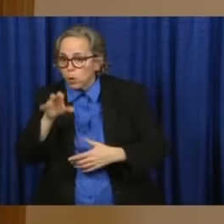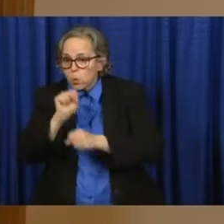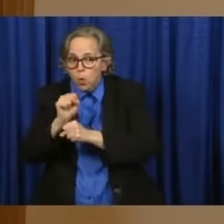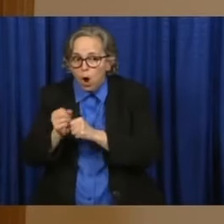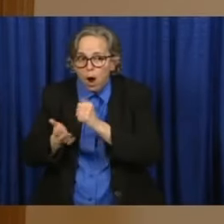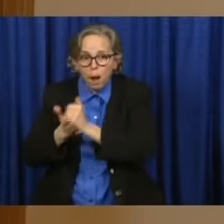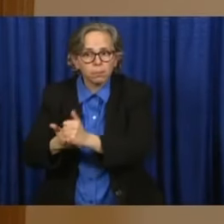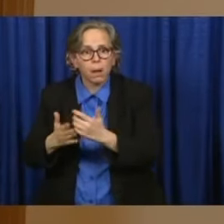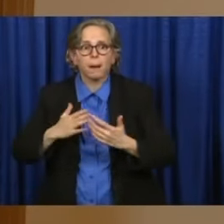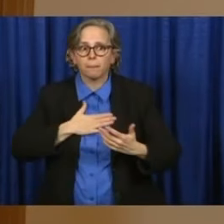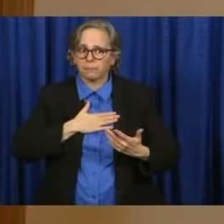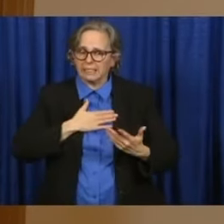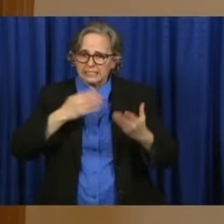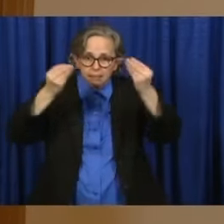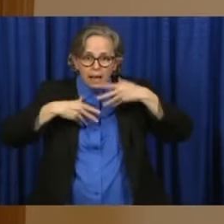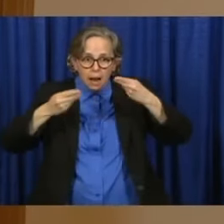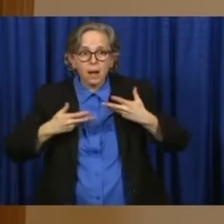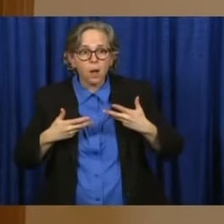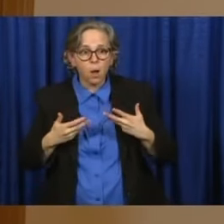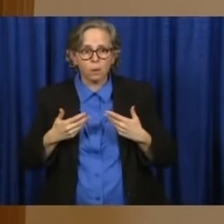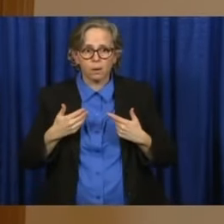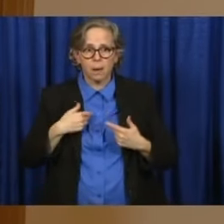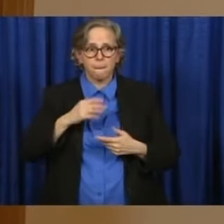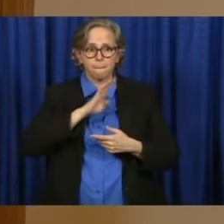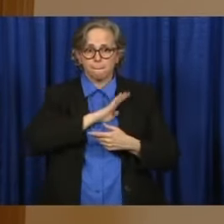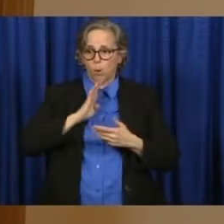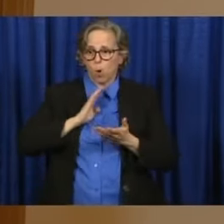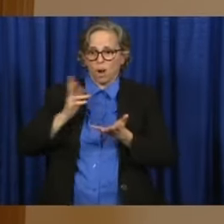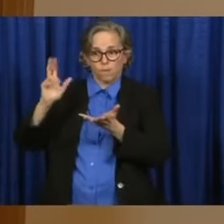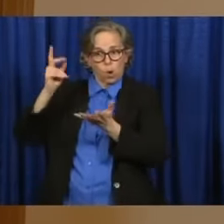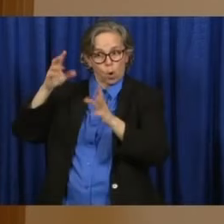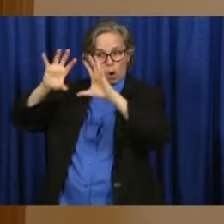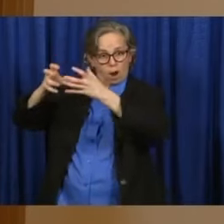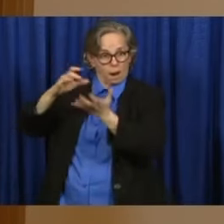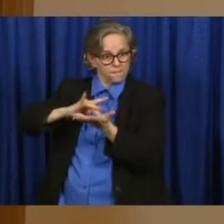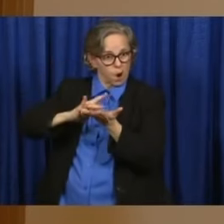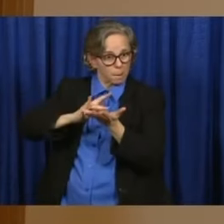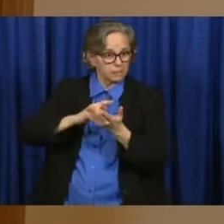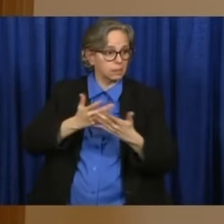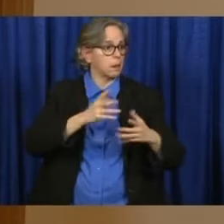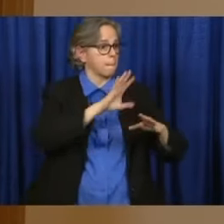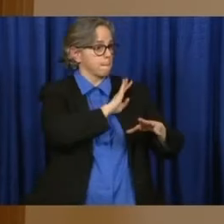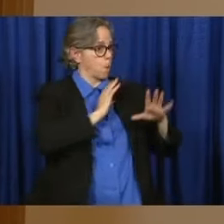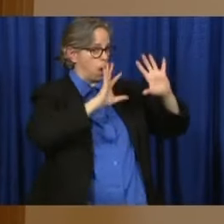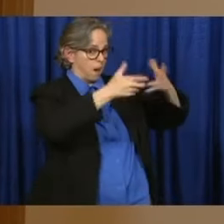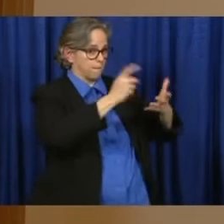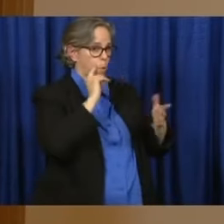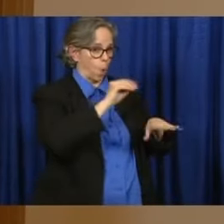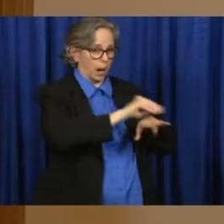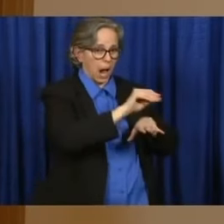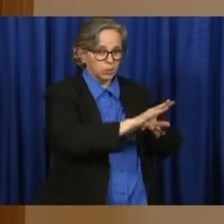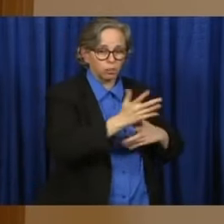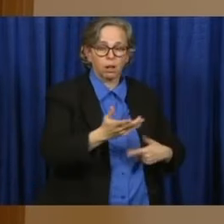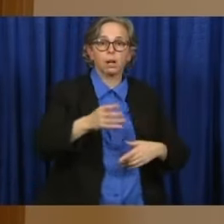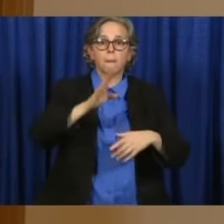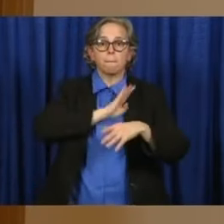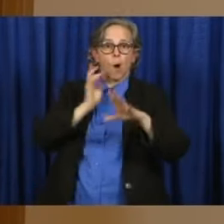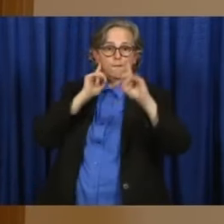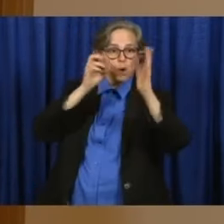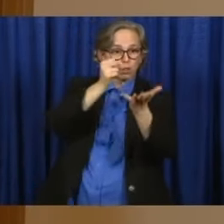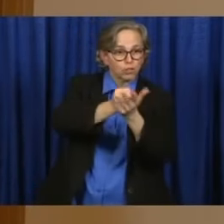Pharmacy, Chemical Dependency, counselors, social workers, dental board, medical nursing,